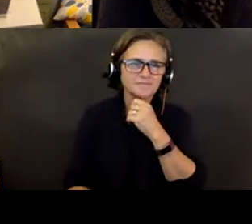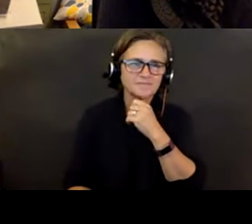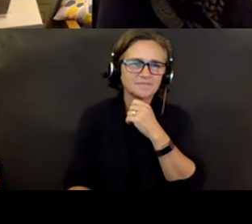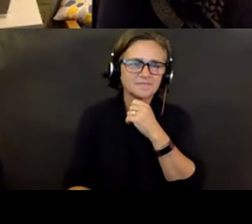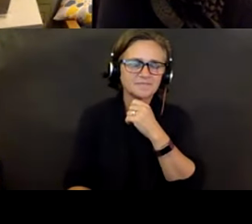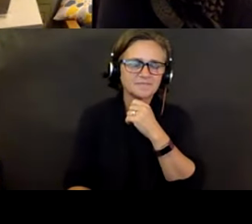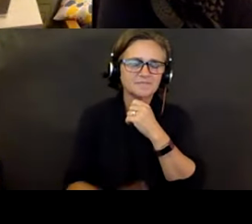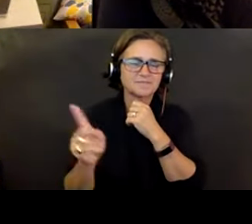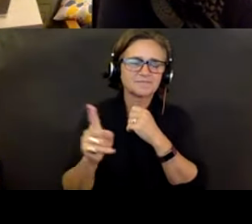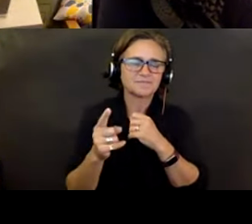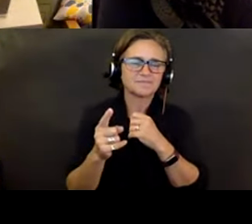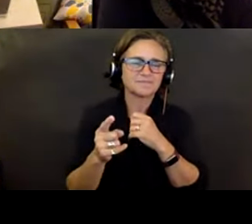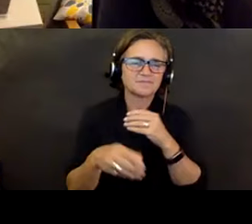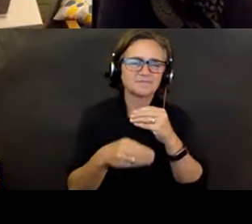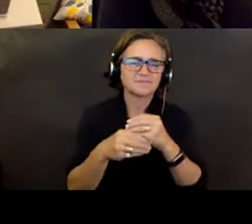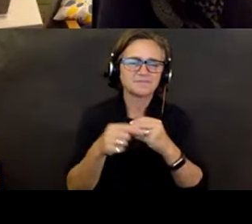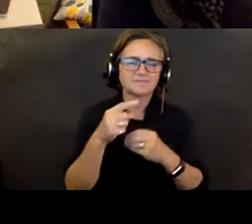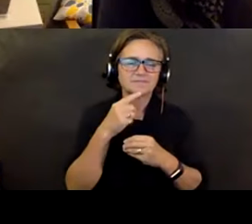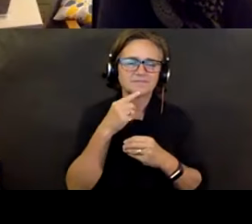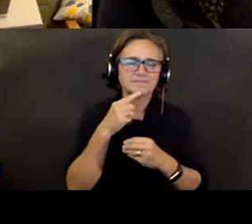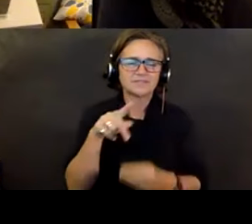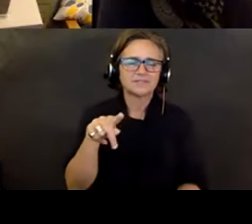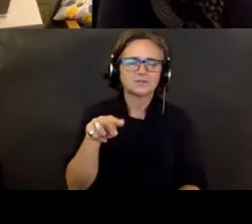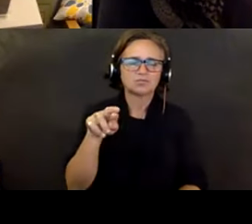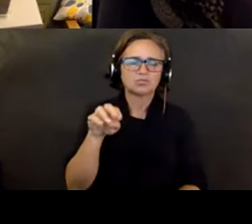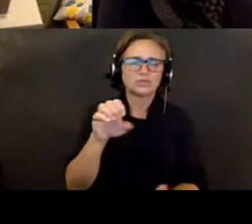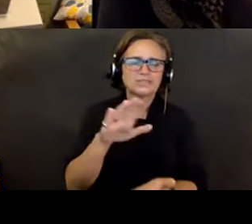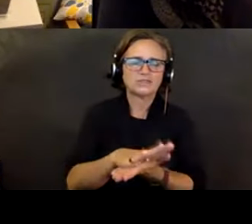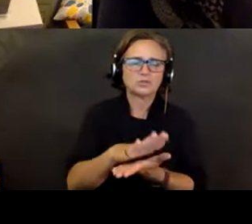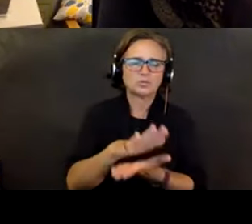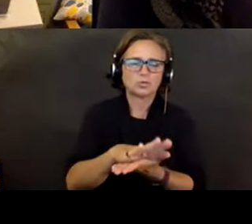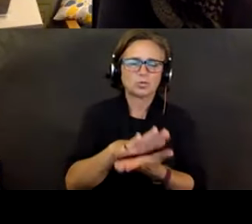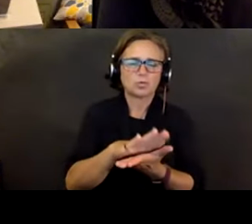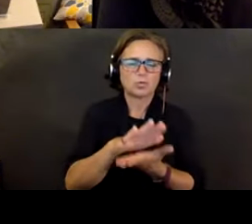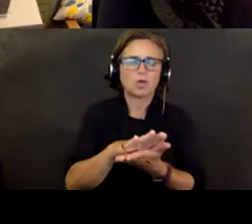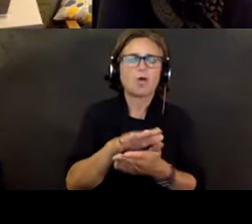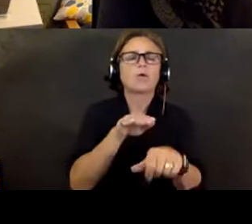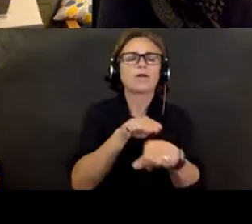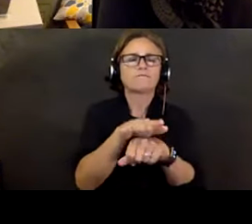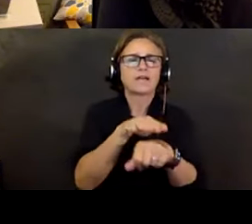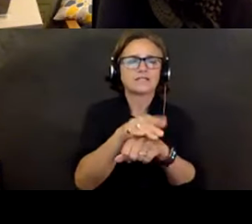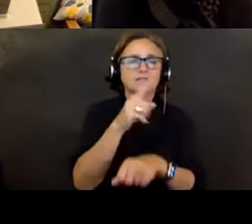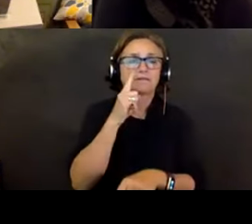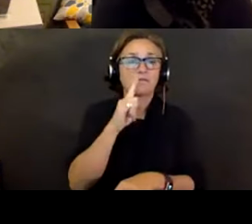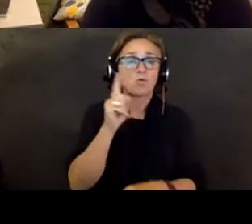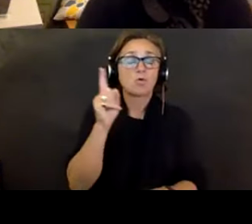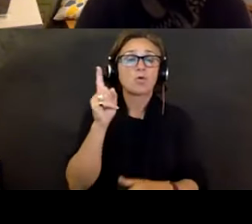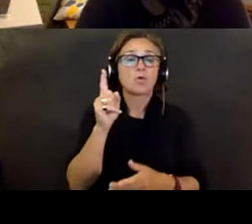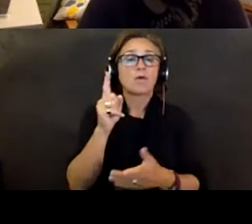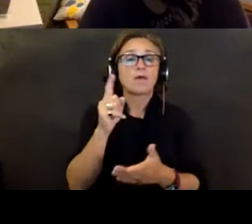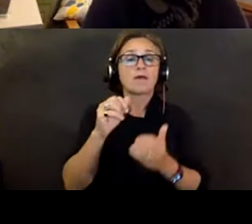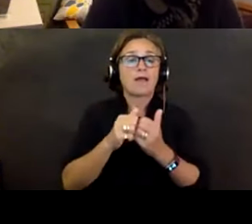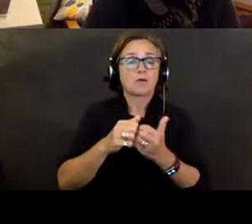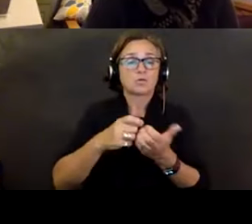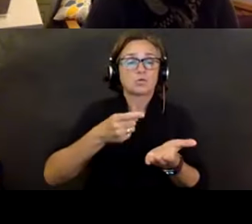about preschool age kids. So addressing any advice on addressing parents of preschool